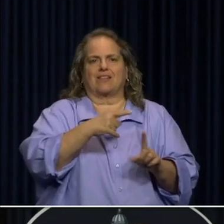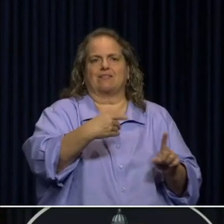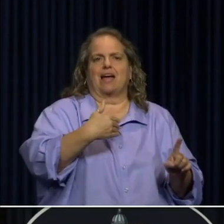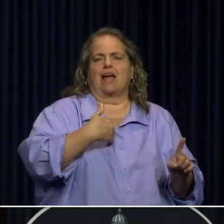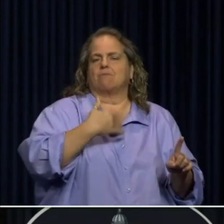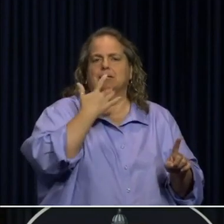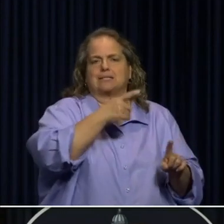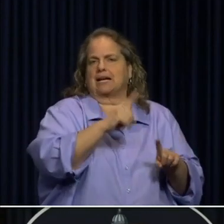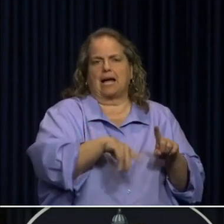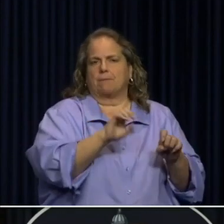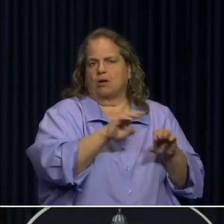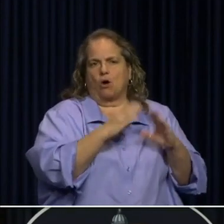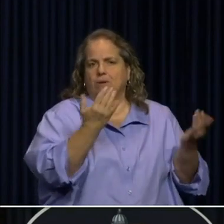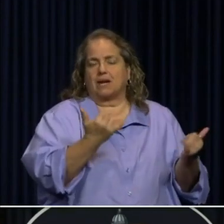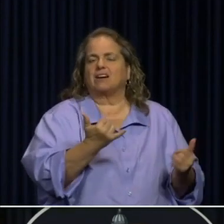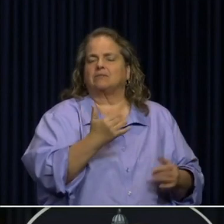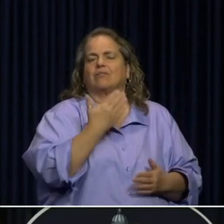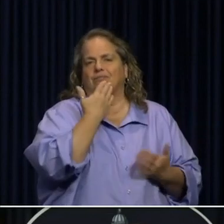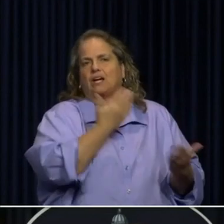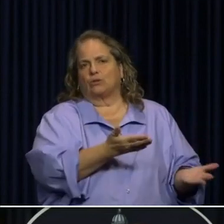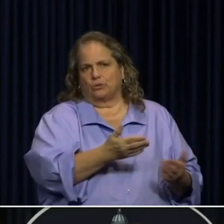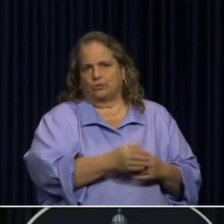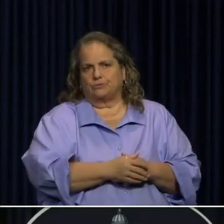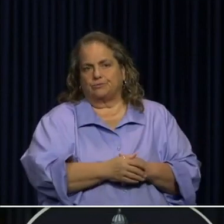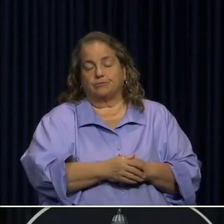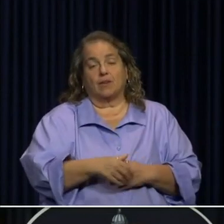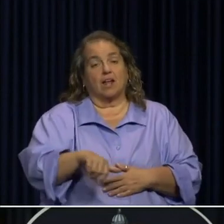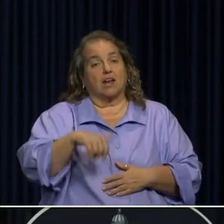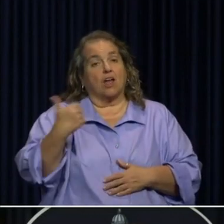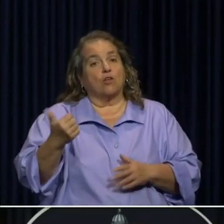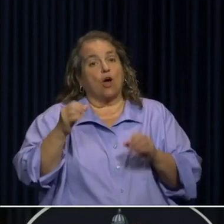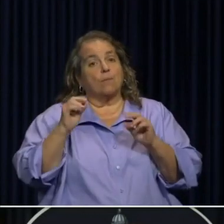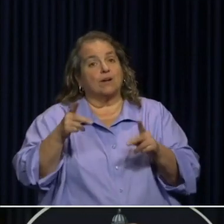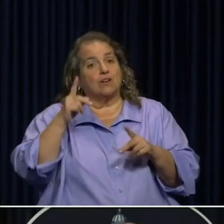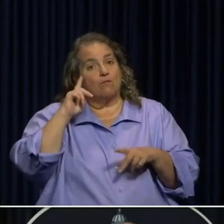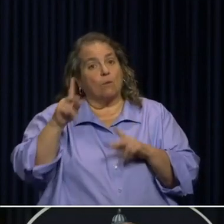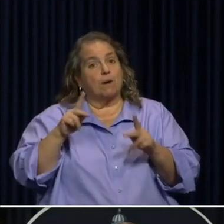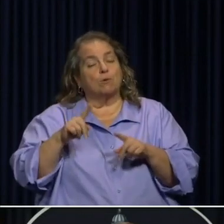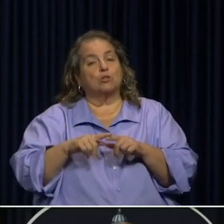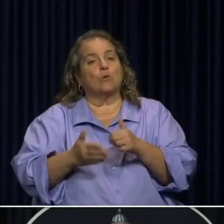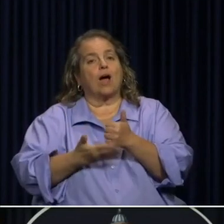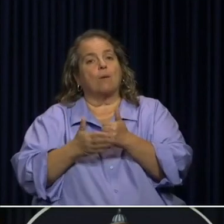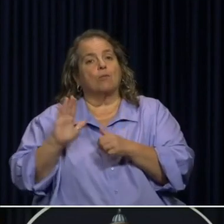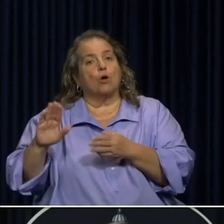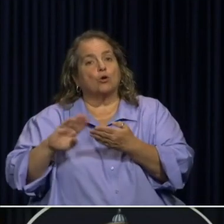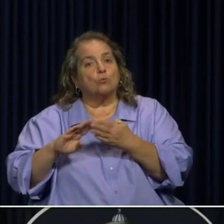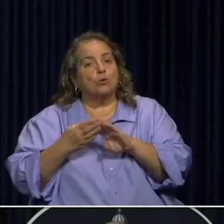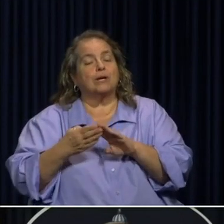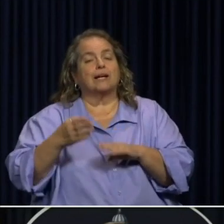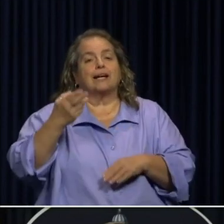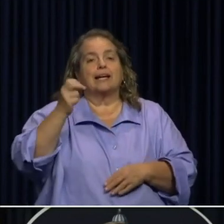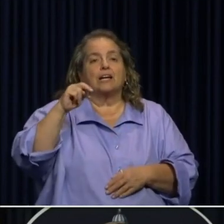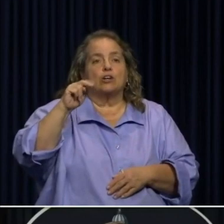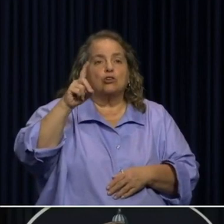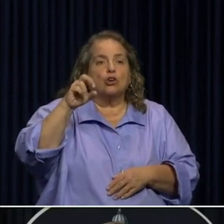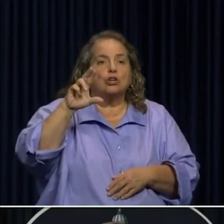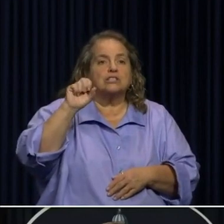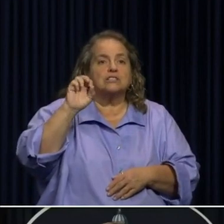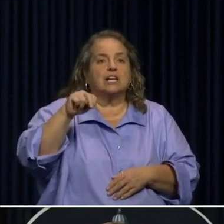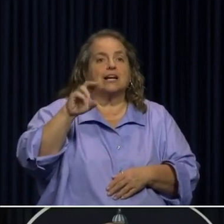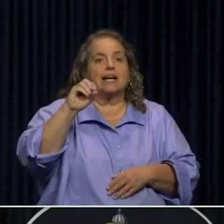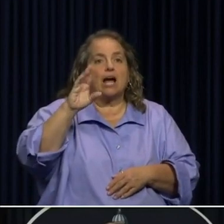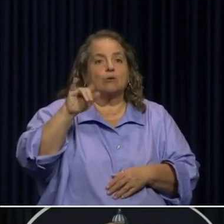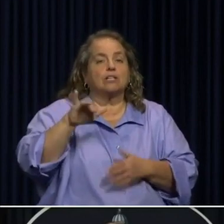All right, this is another opportunity of folks to try to help their community, Henderson County Schools, trying to make sure that